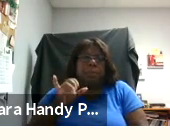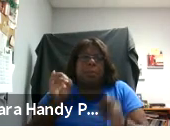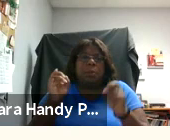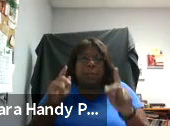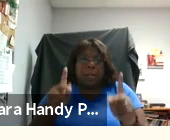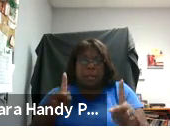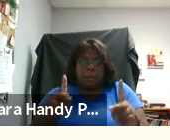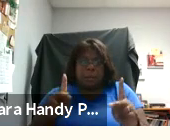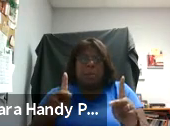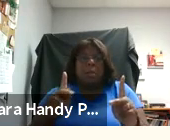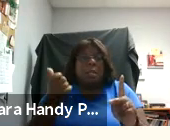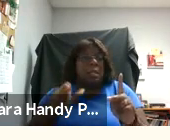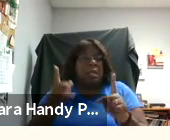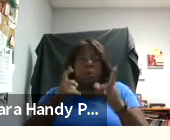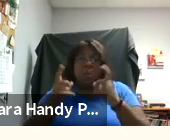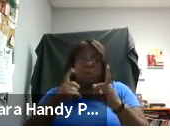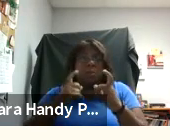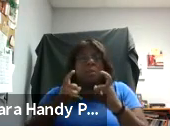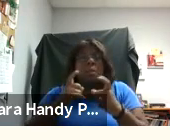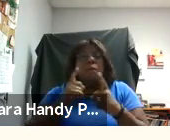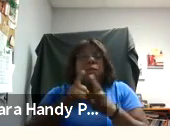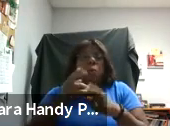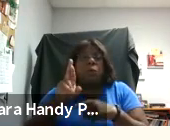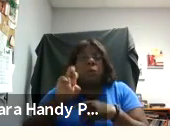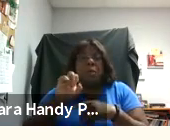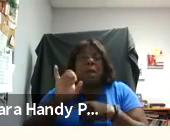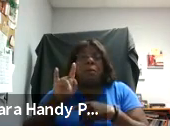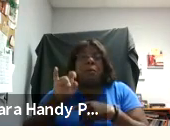Are there any questions on the reallocations?